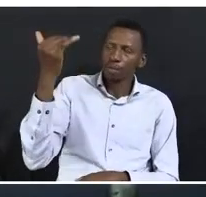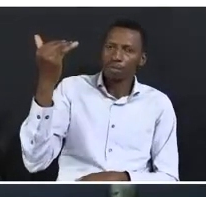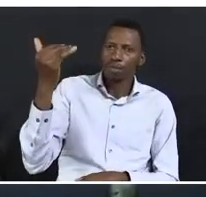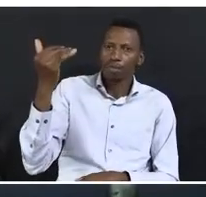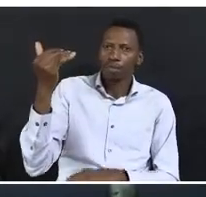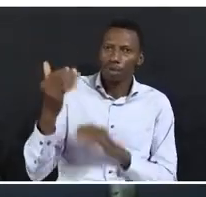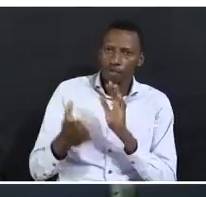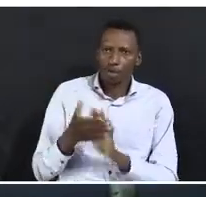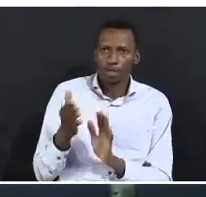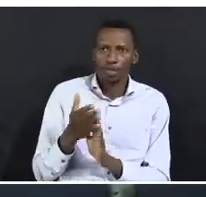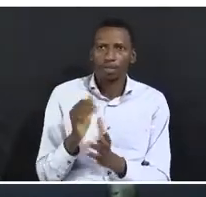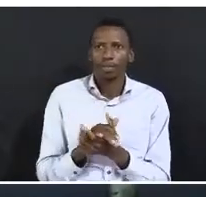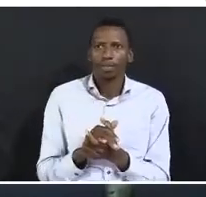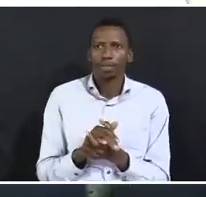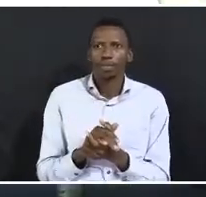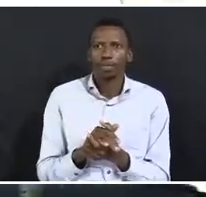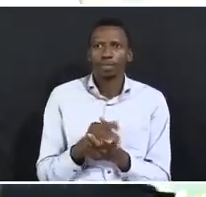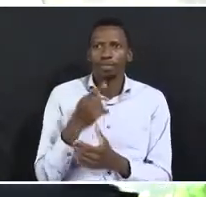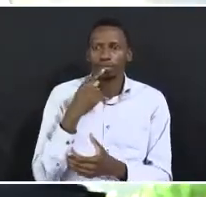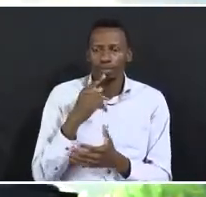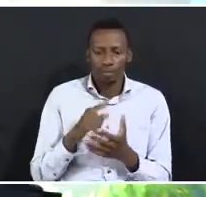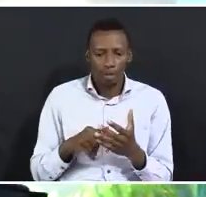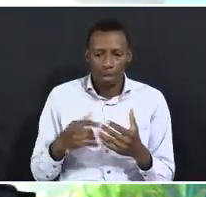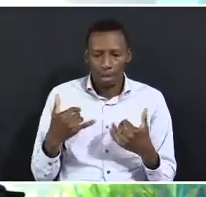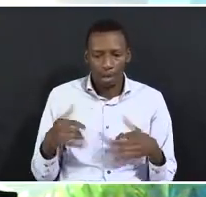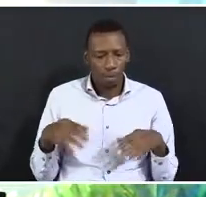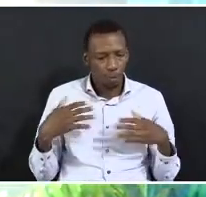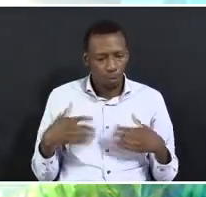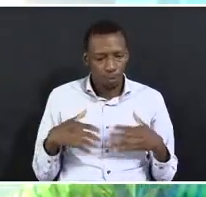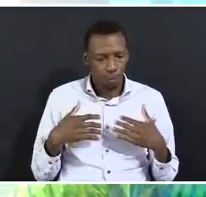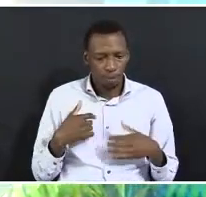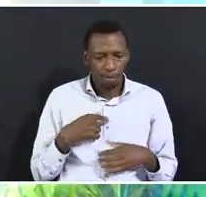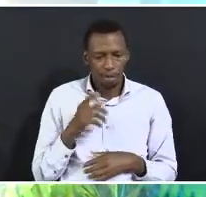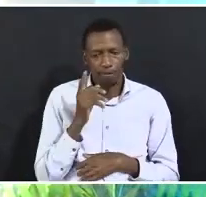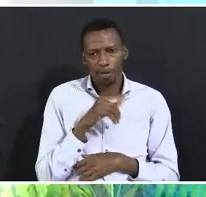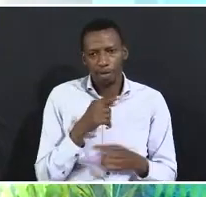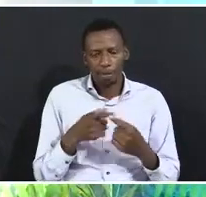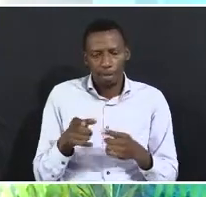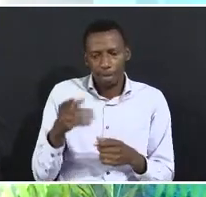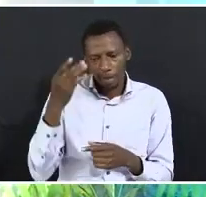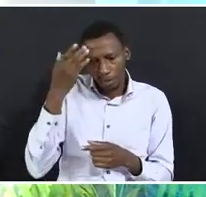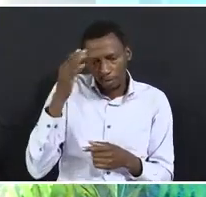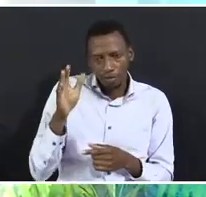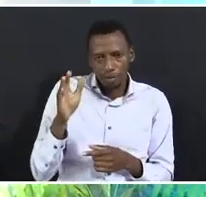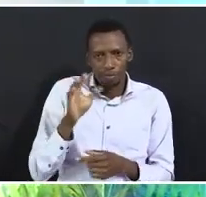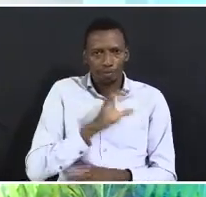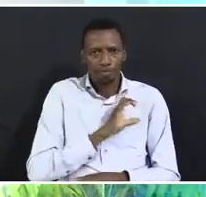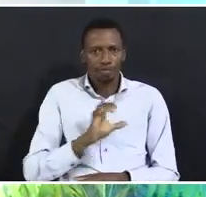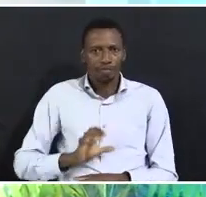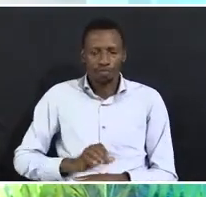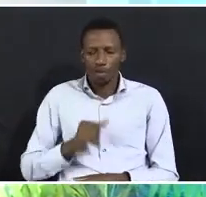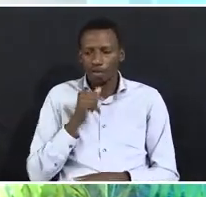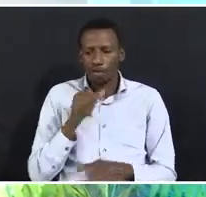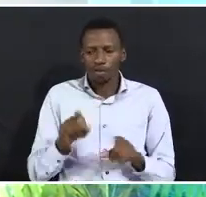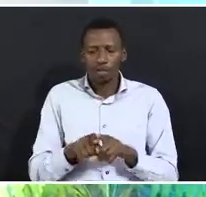east. He says, now I'm finished. But he didn't know that Christ is not like